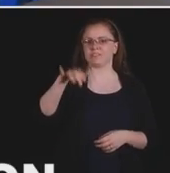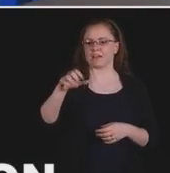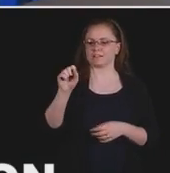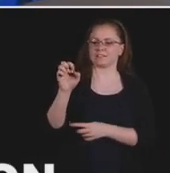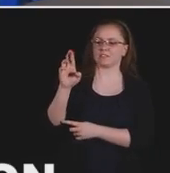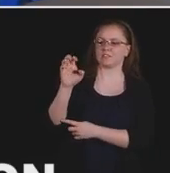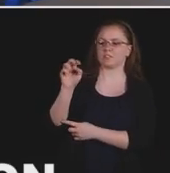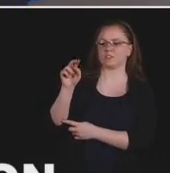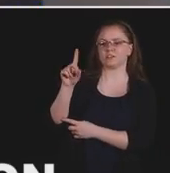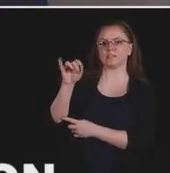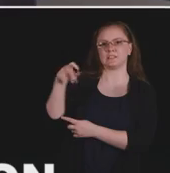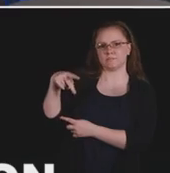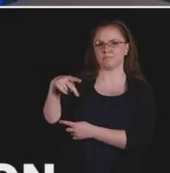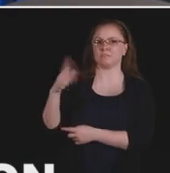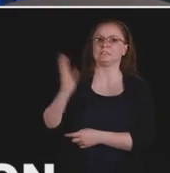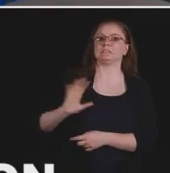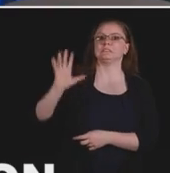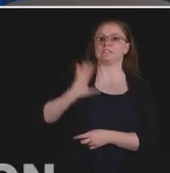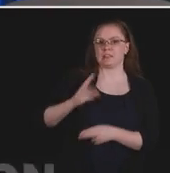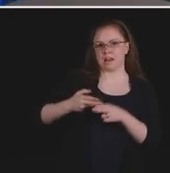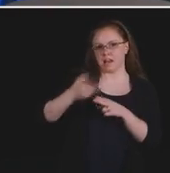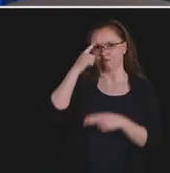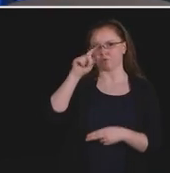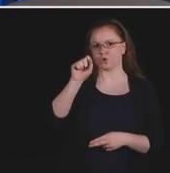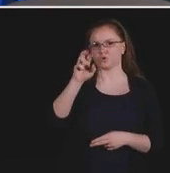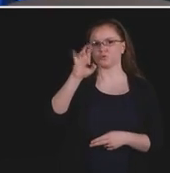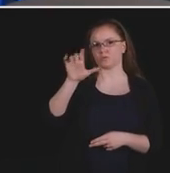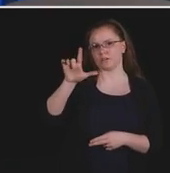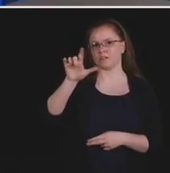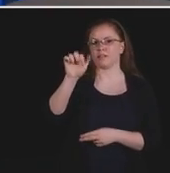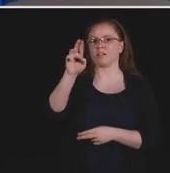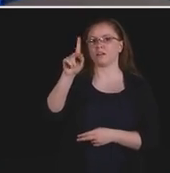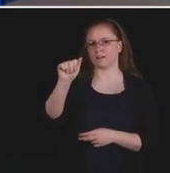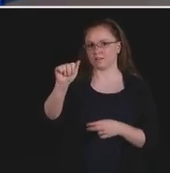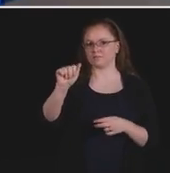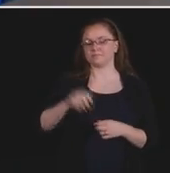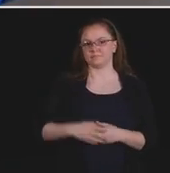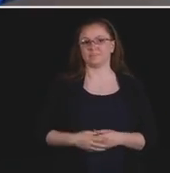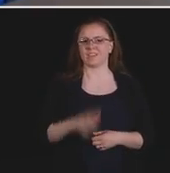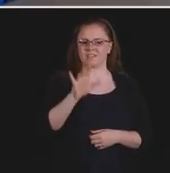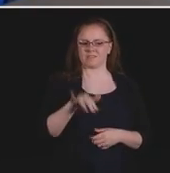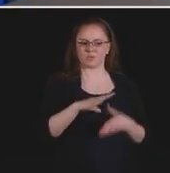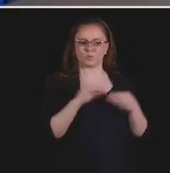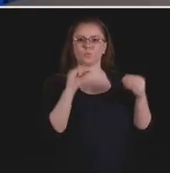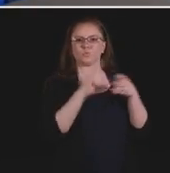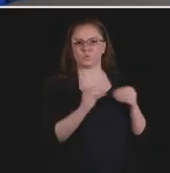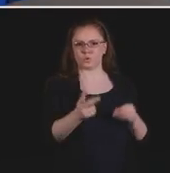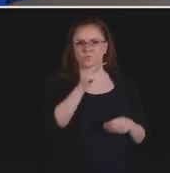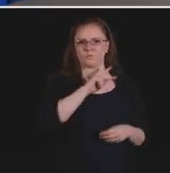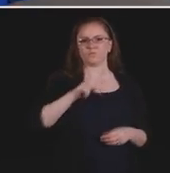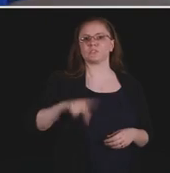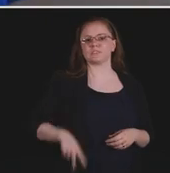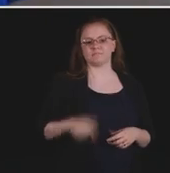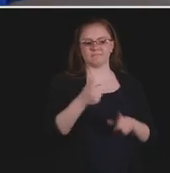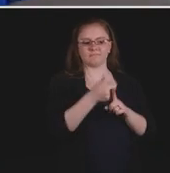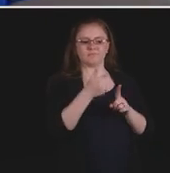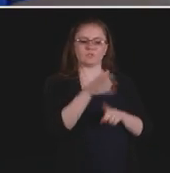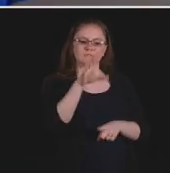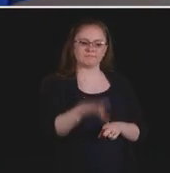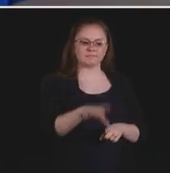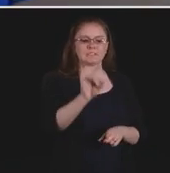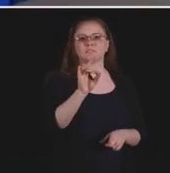Sri Lanka. In this tale, the three princes were discovering fortunate